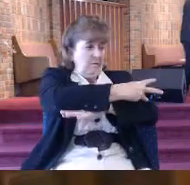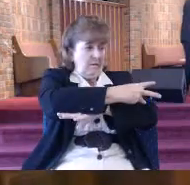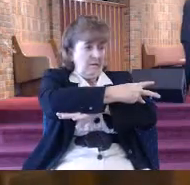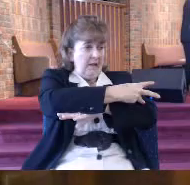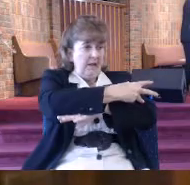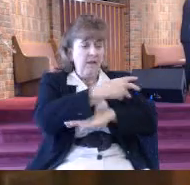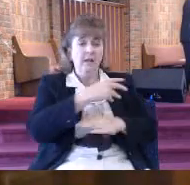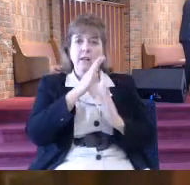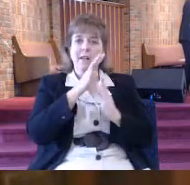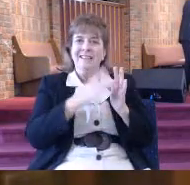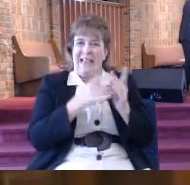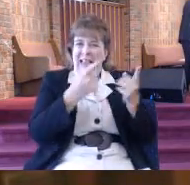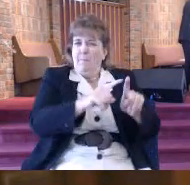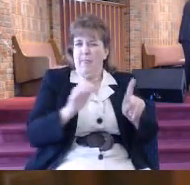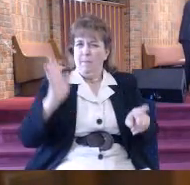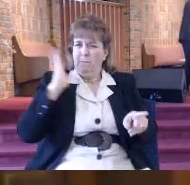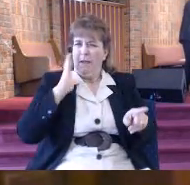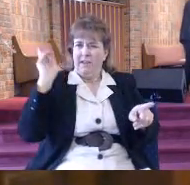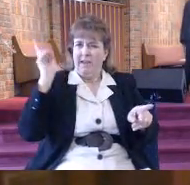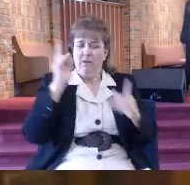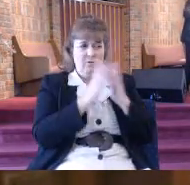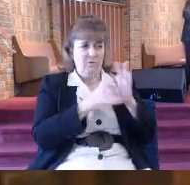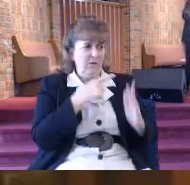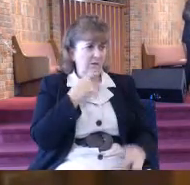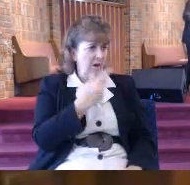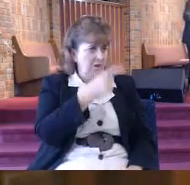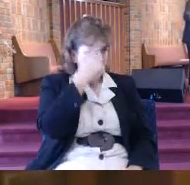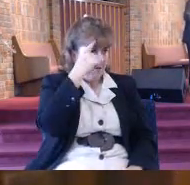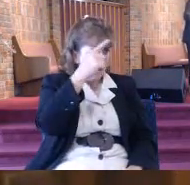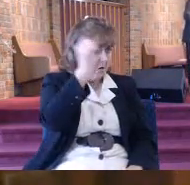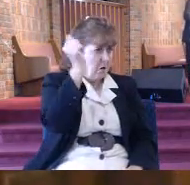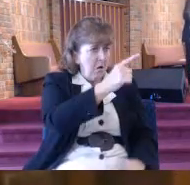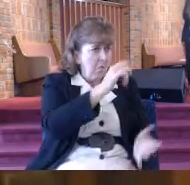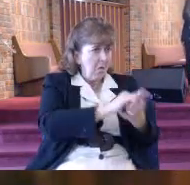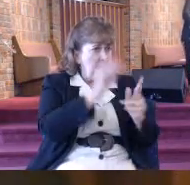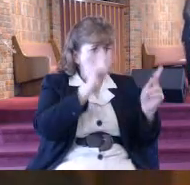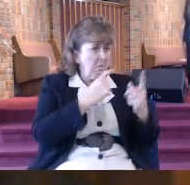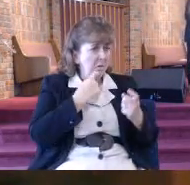more ungodly than anybody else?